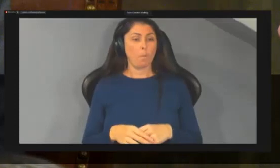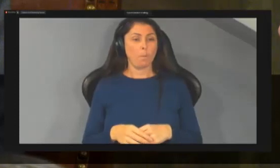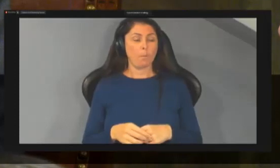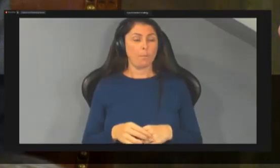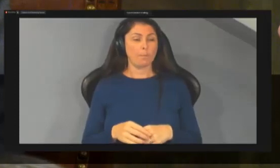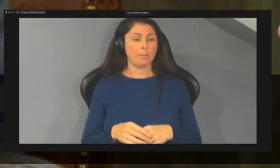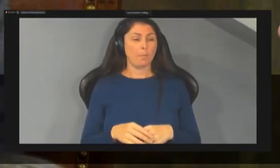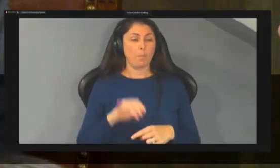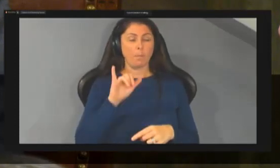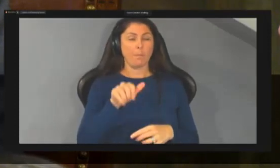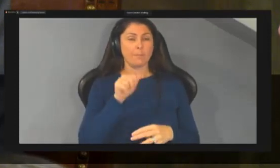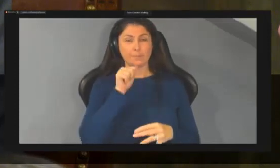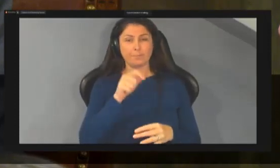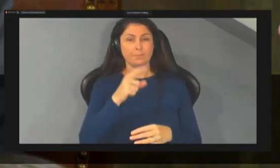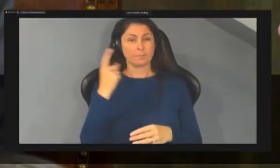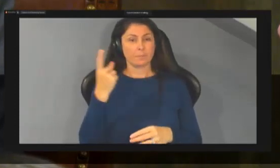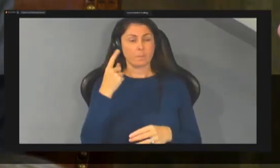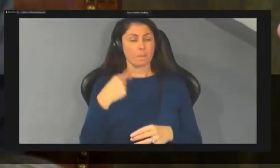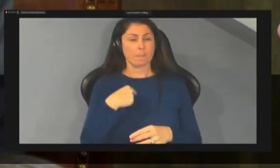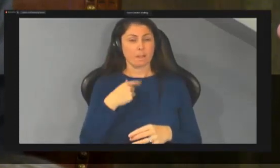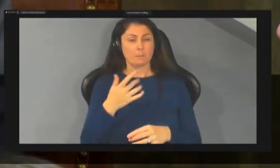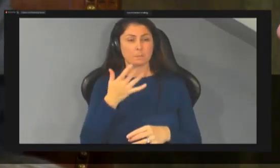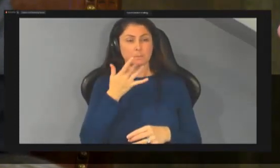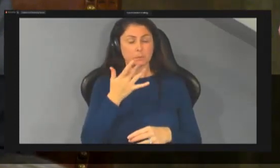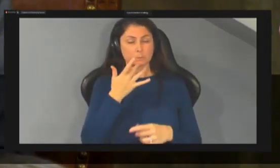that's not something that I prefer to do